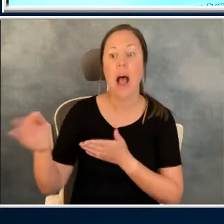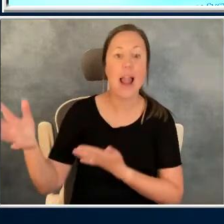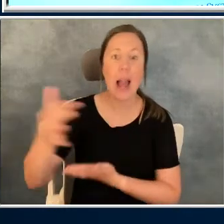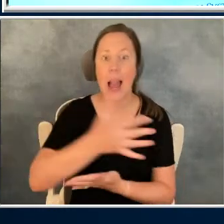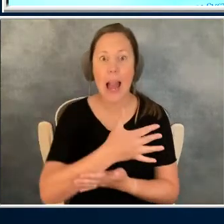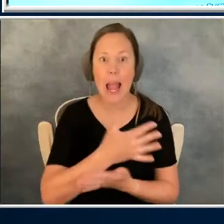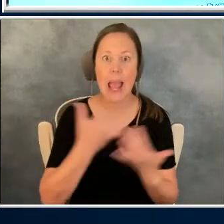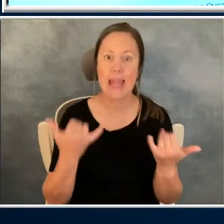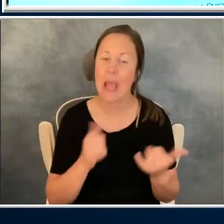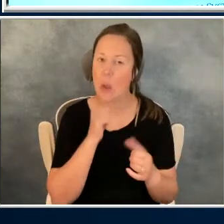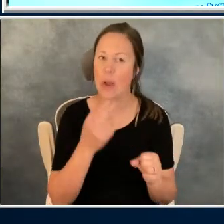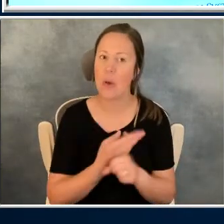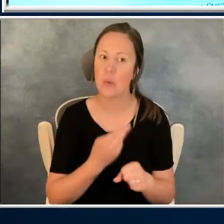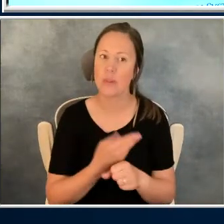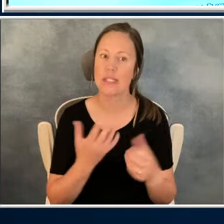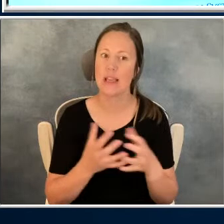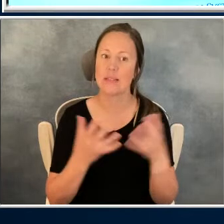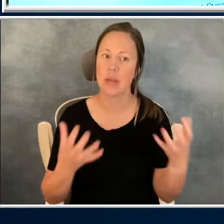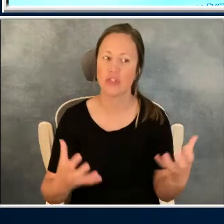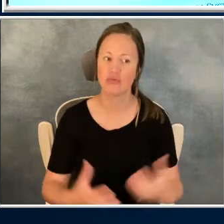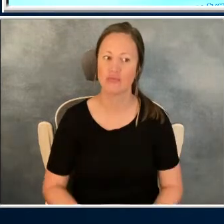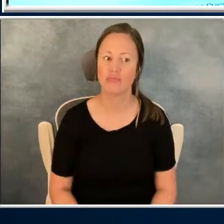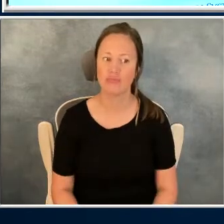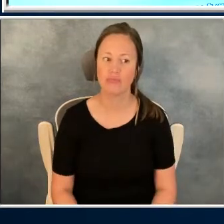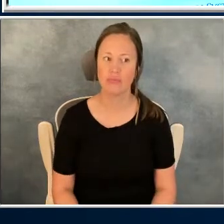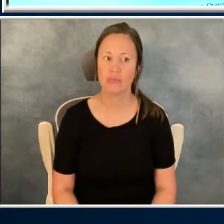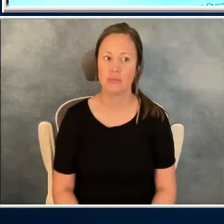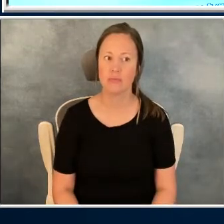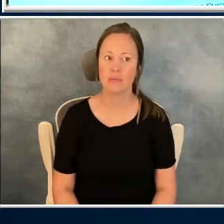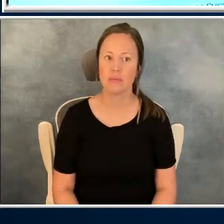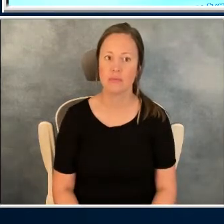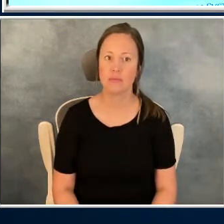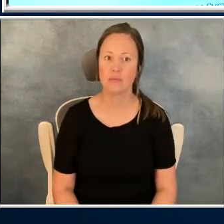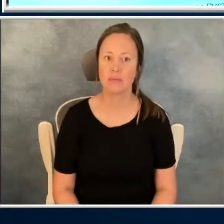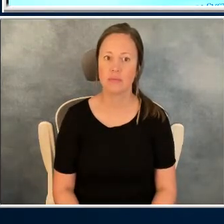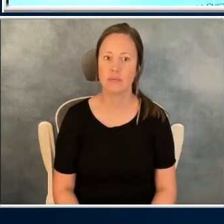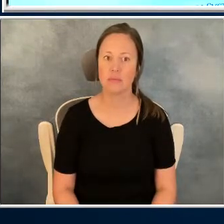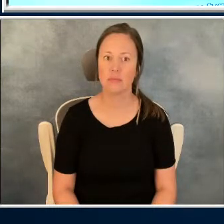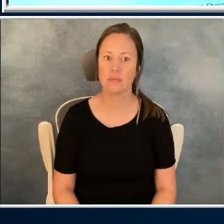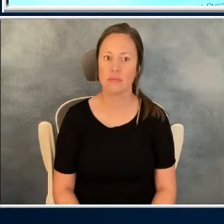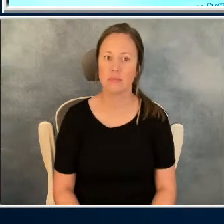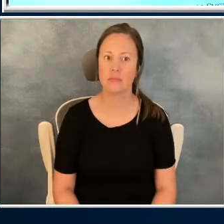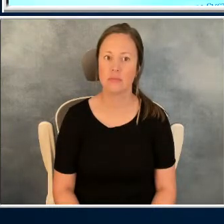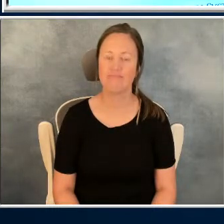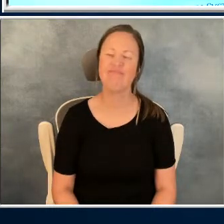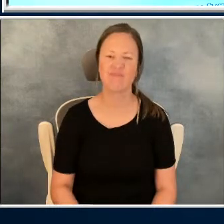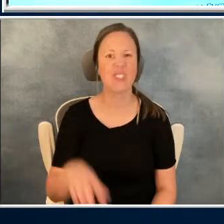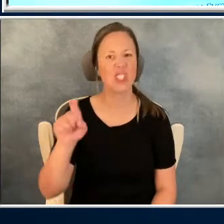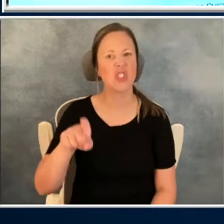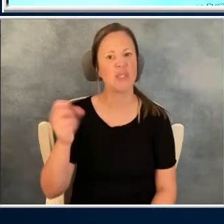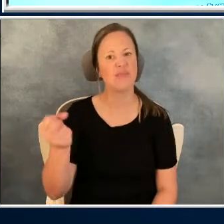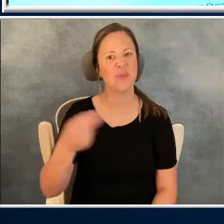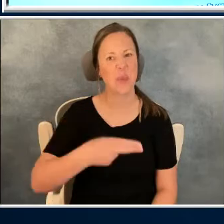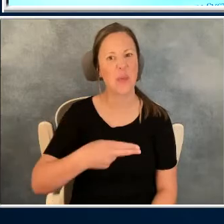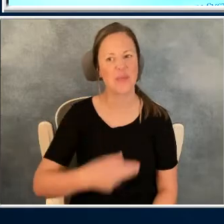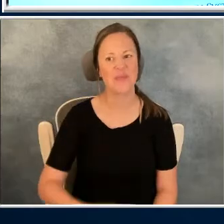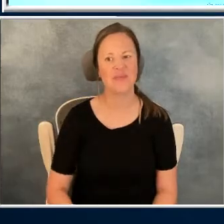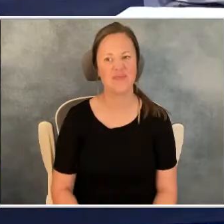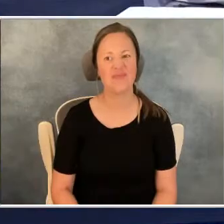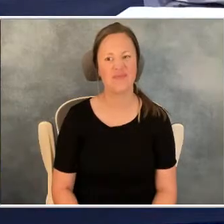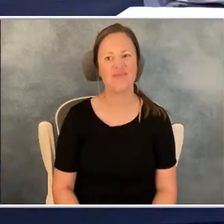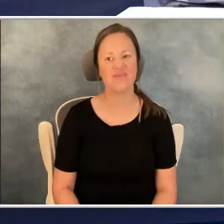much. Do those expire? I think they go to the trash. What do you think? I agree. You got to throw them in the trash? Yeah, I